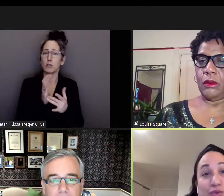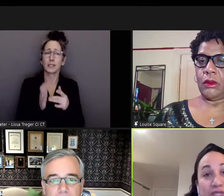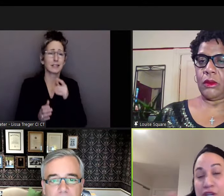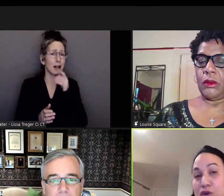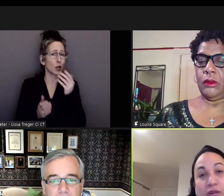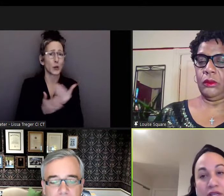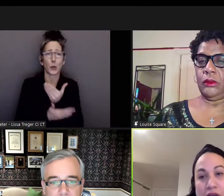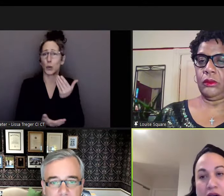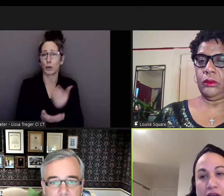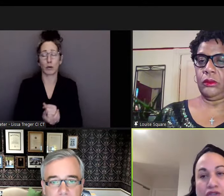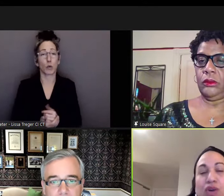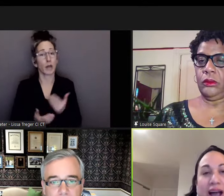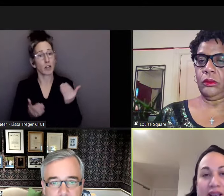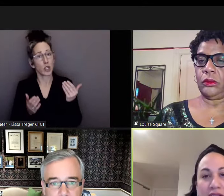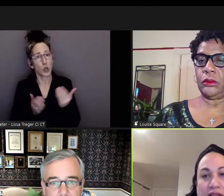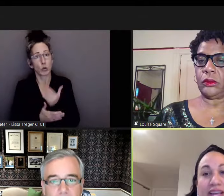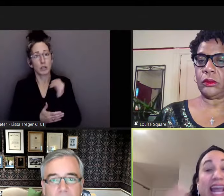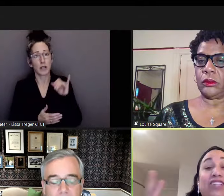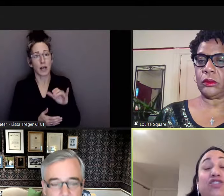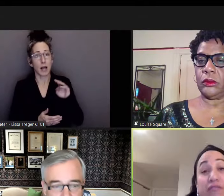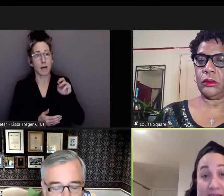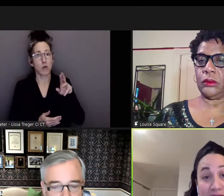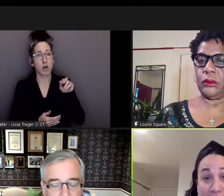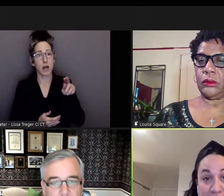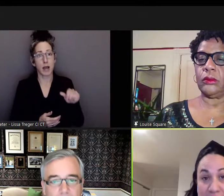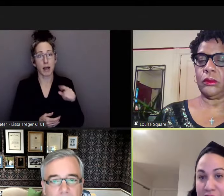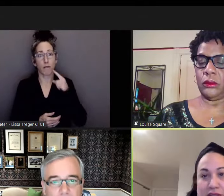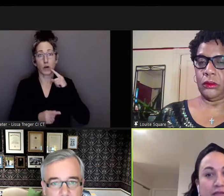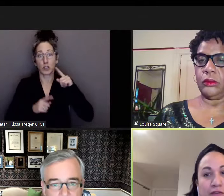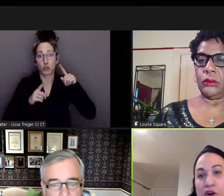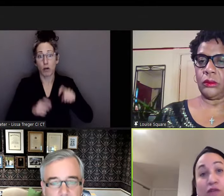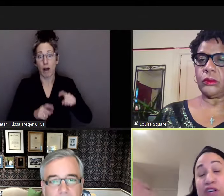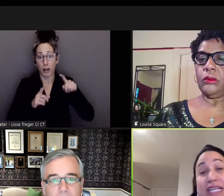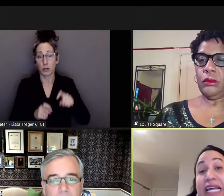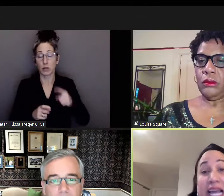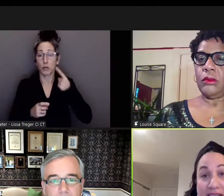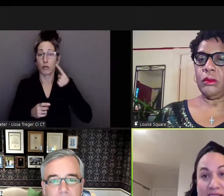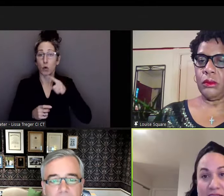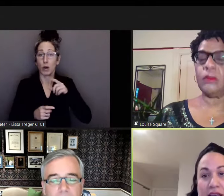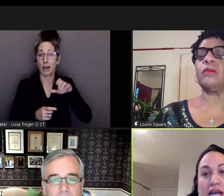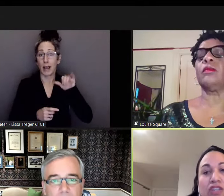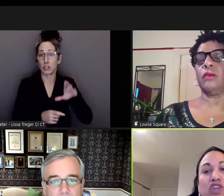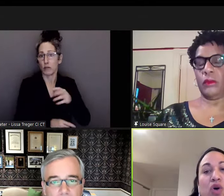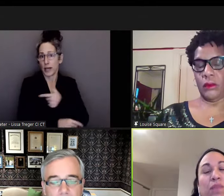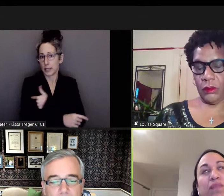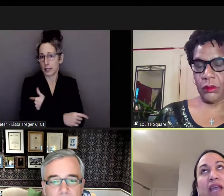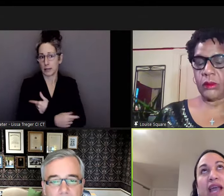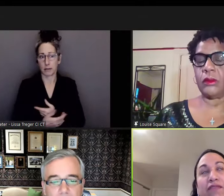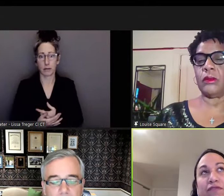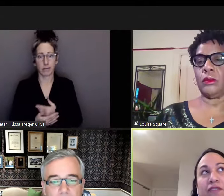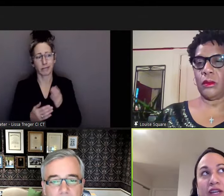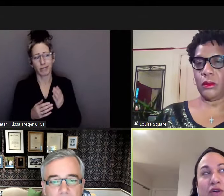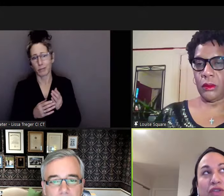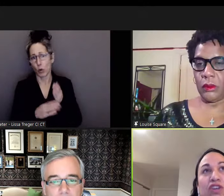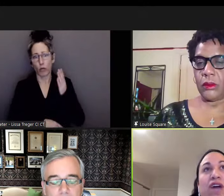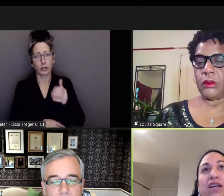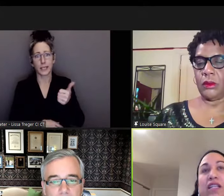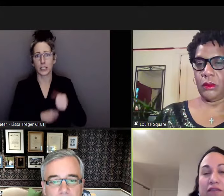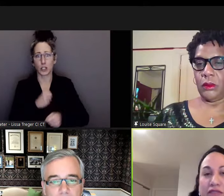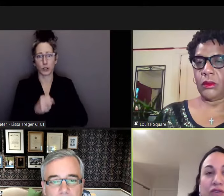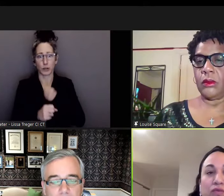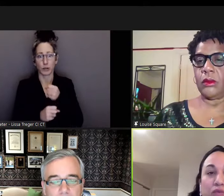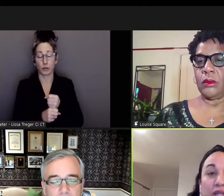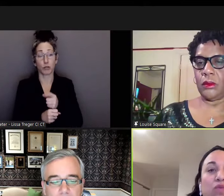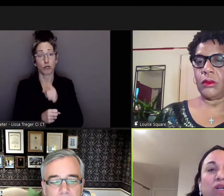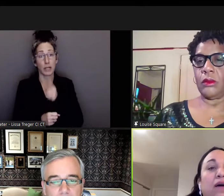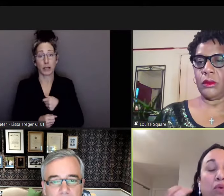been used in human trials of cancer vaccines for over a decade. So if,